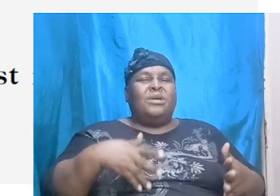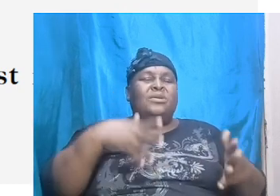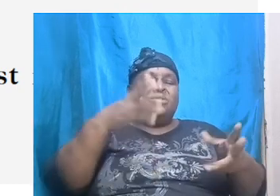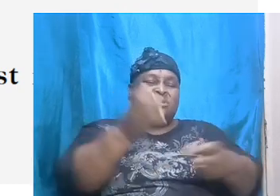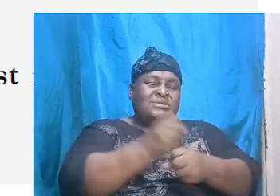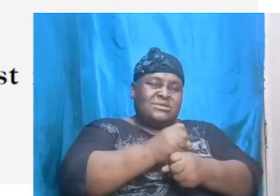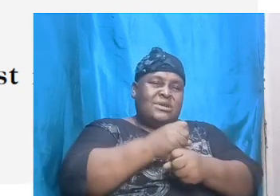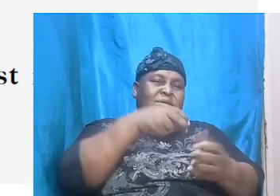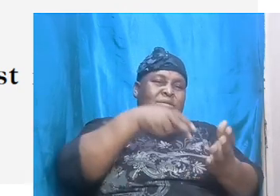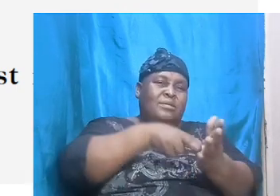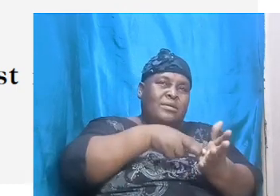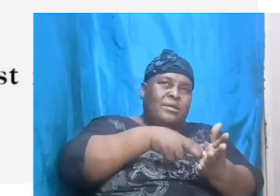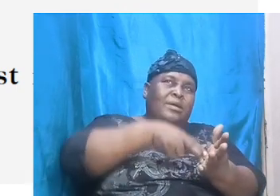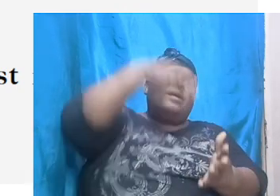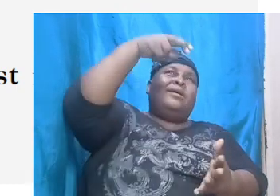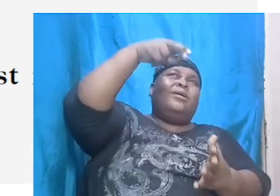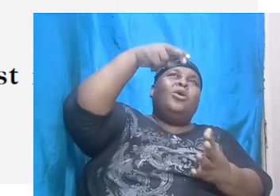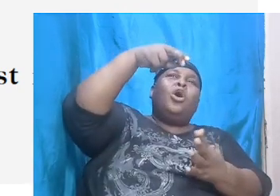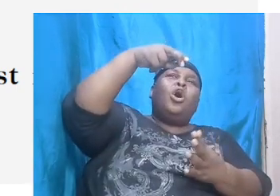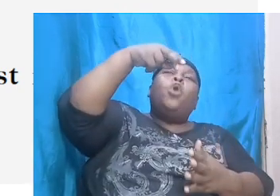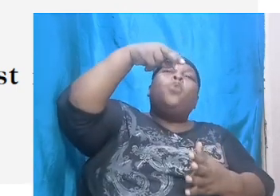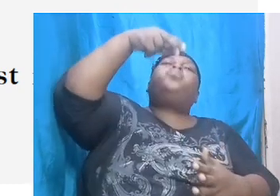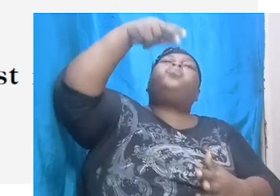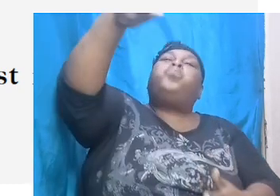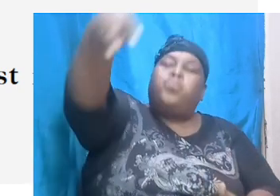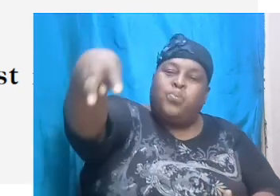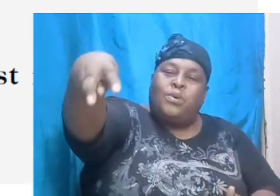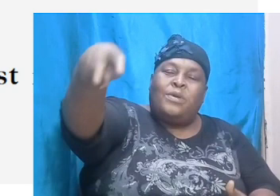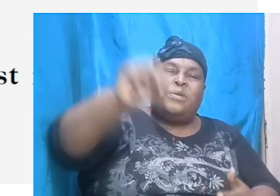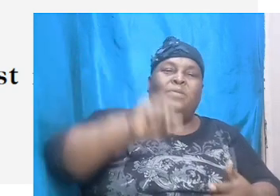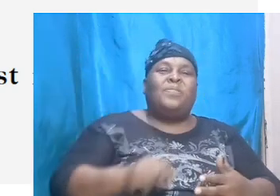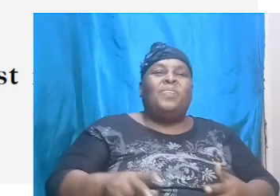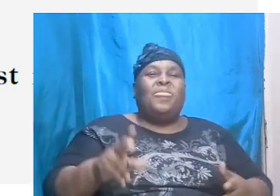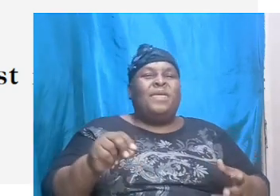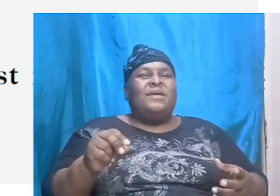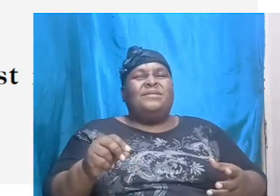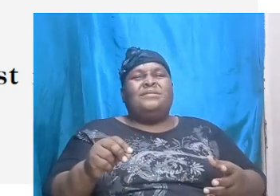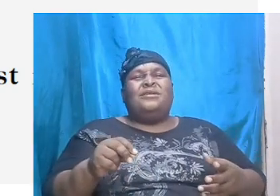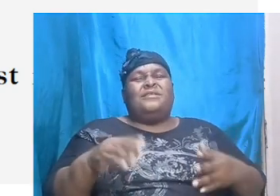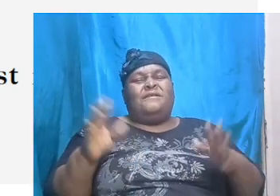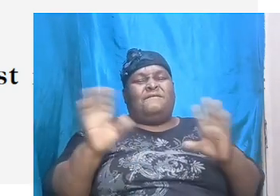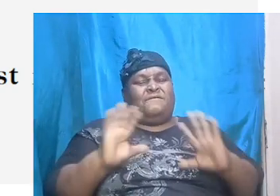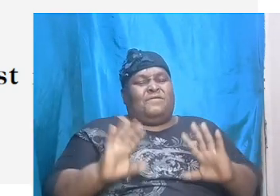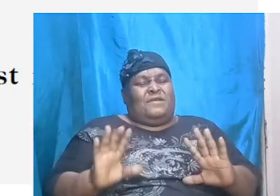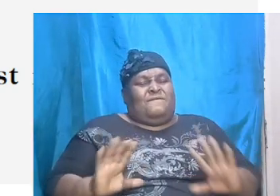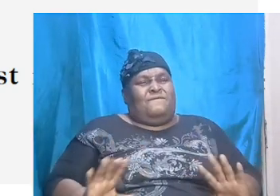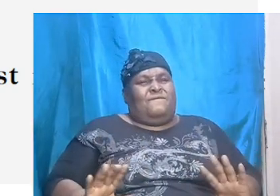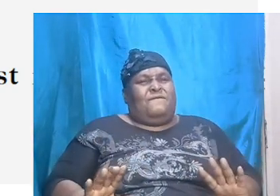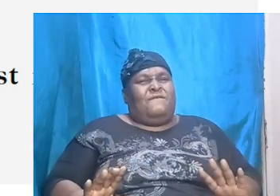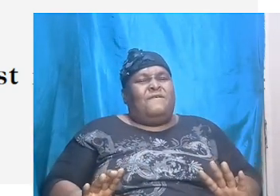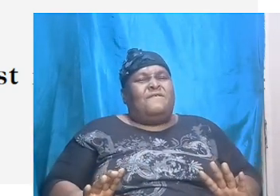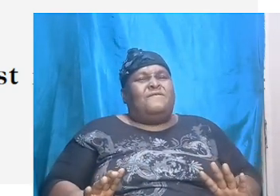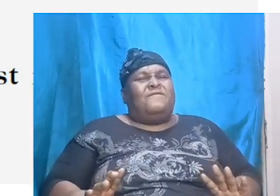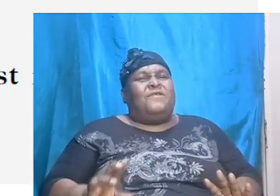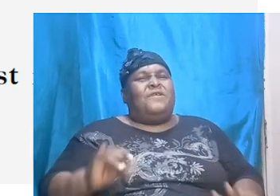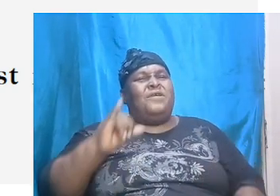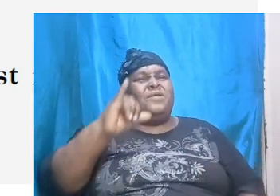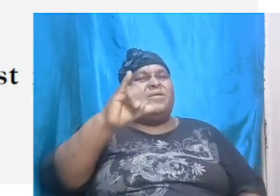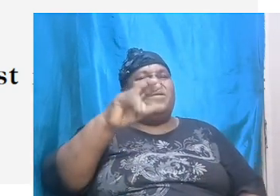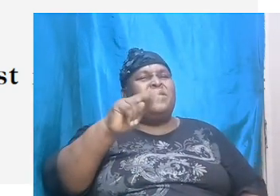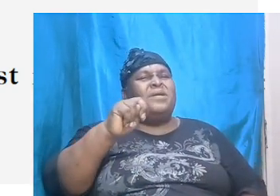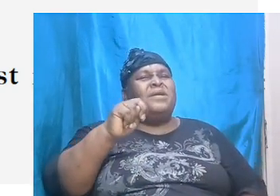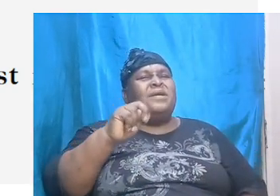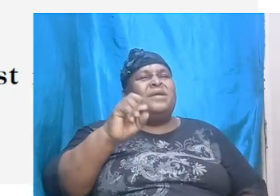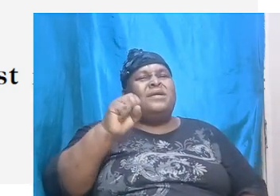operate. A locust by itself is not a scary insect. Not a scary insect at all. One